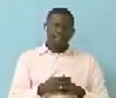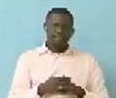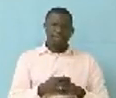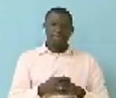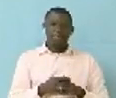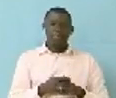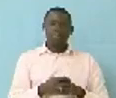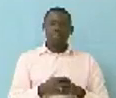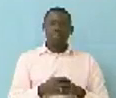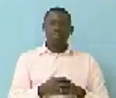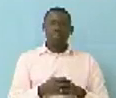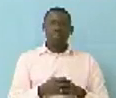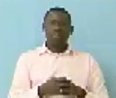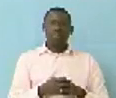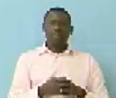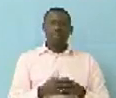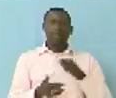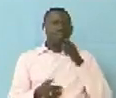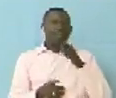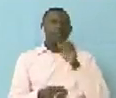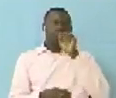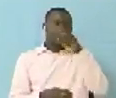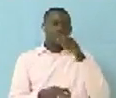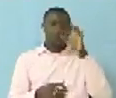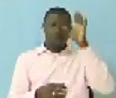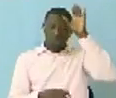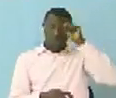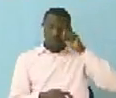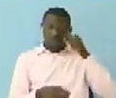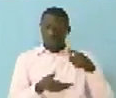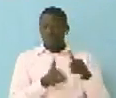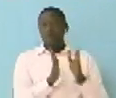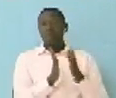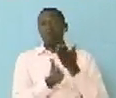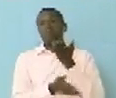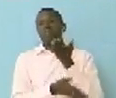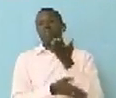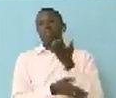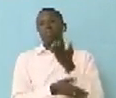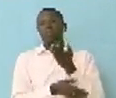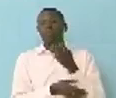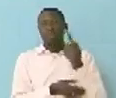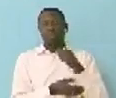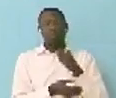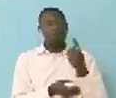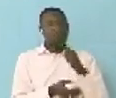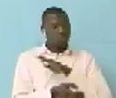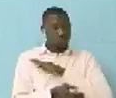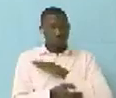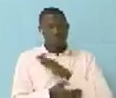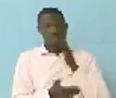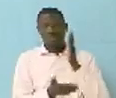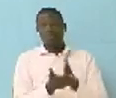That is your understanding. That is also the fact.